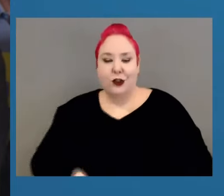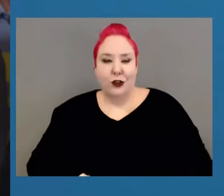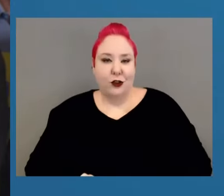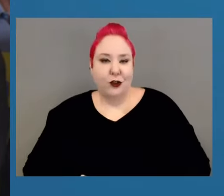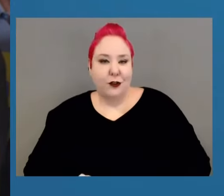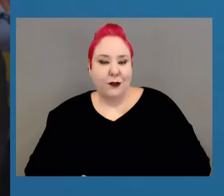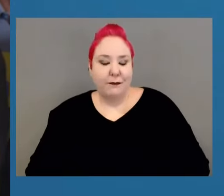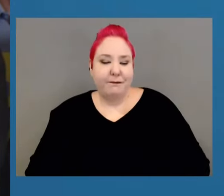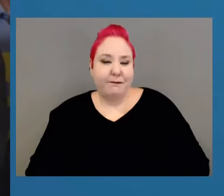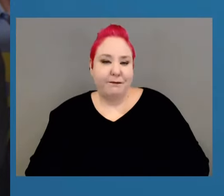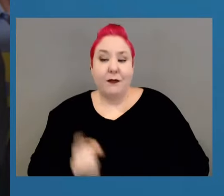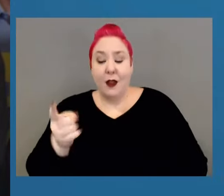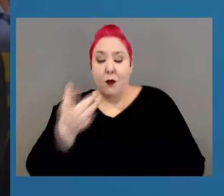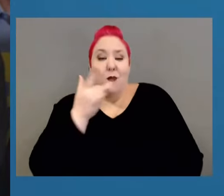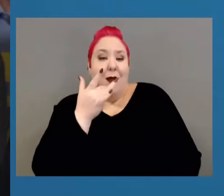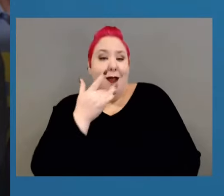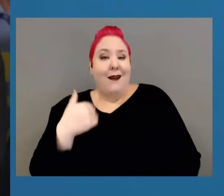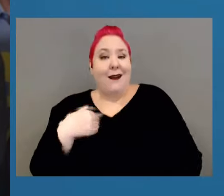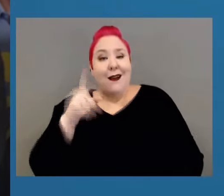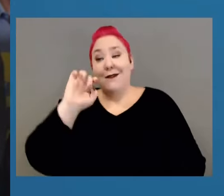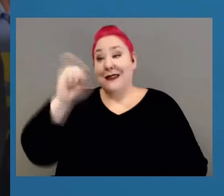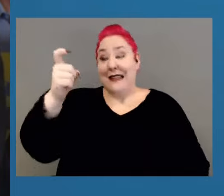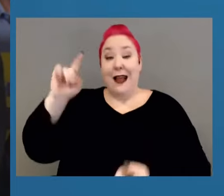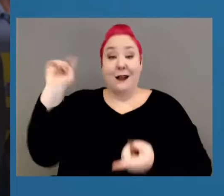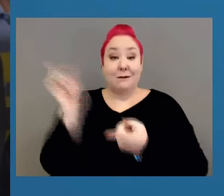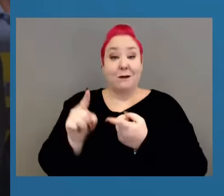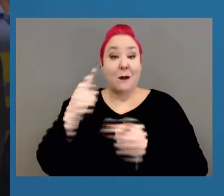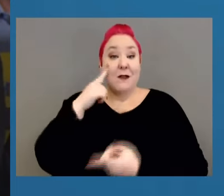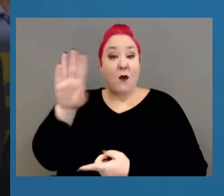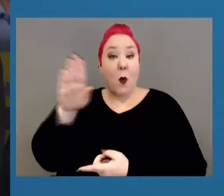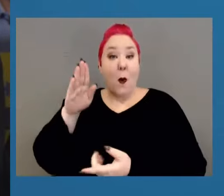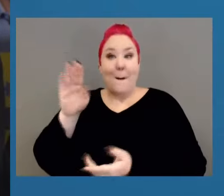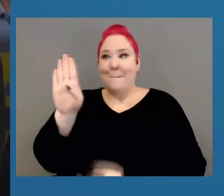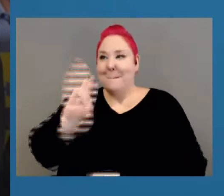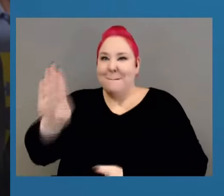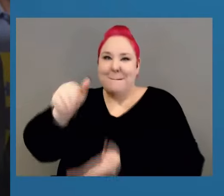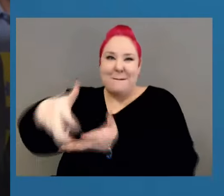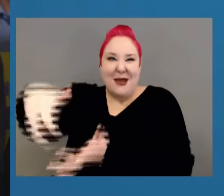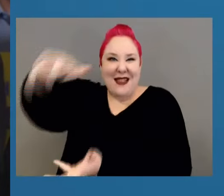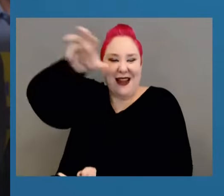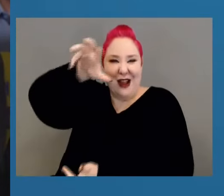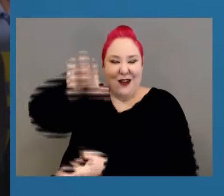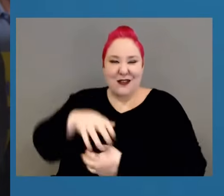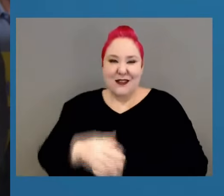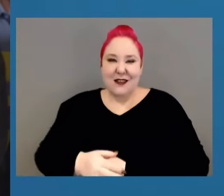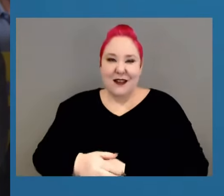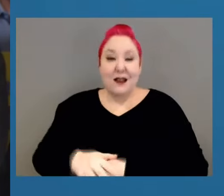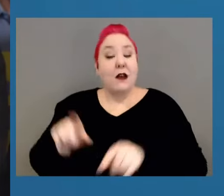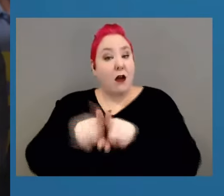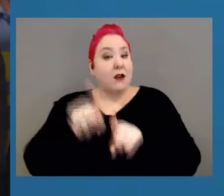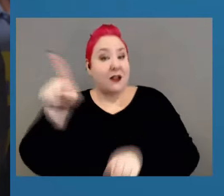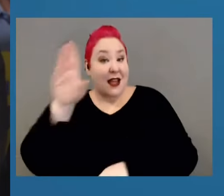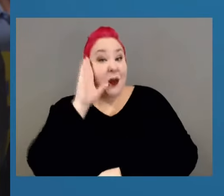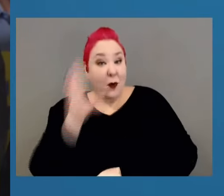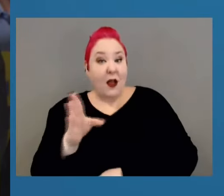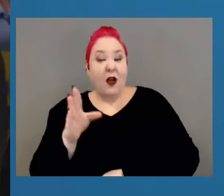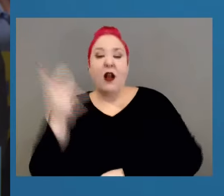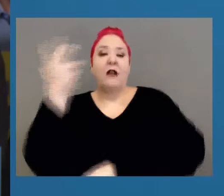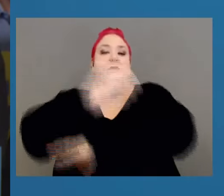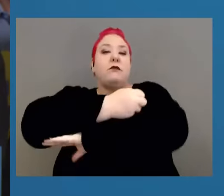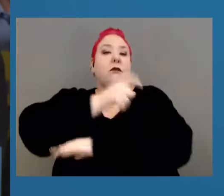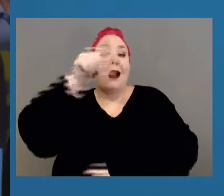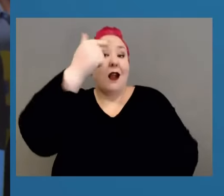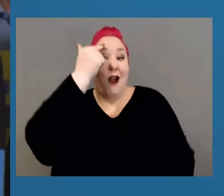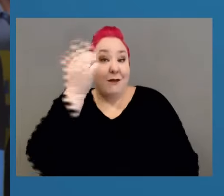rather have tax breaks for their billionaire buddies. No, they also deliberately shut down government because we're going to keep fighting to make sure these